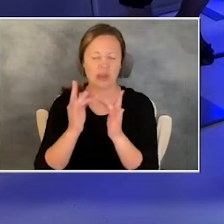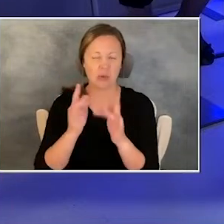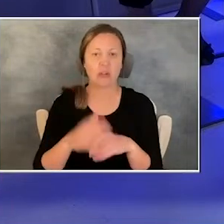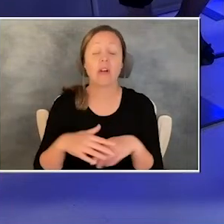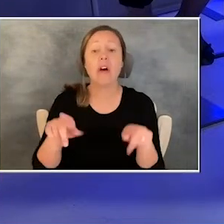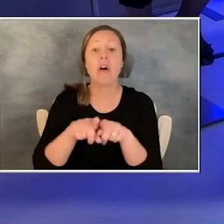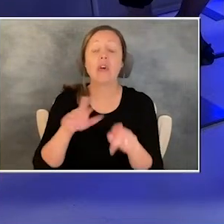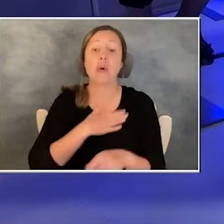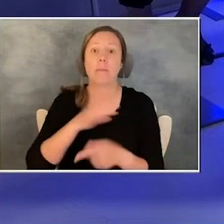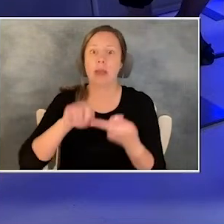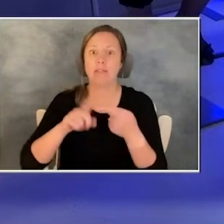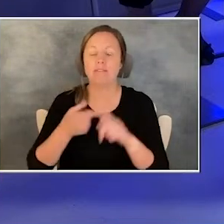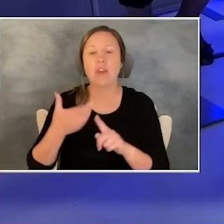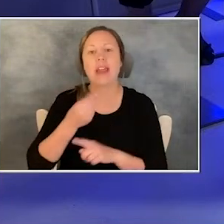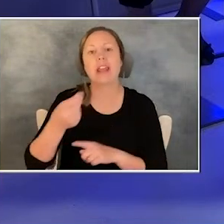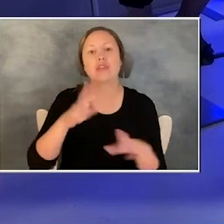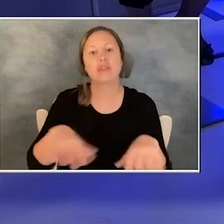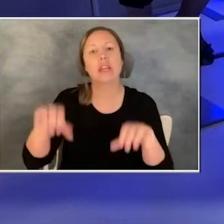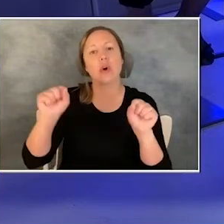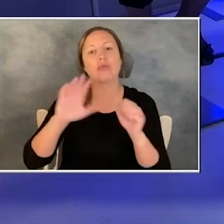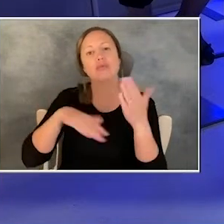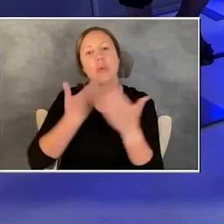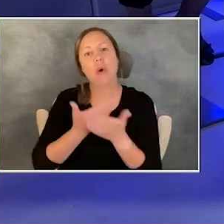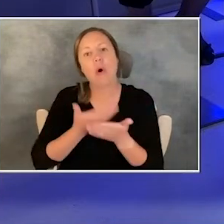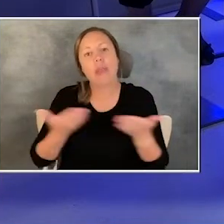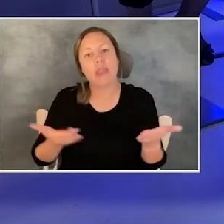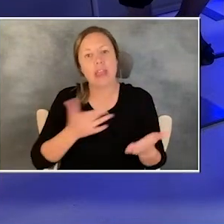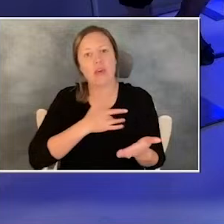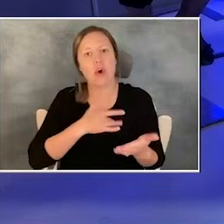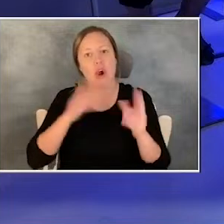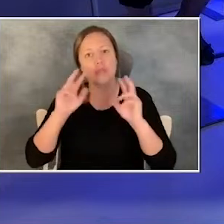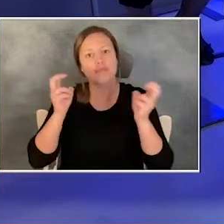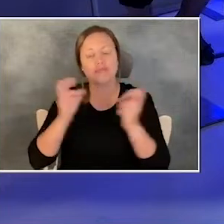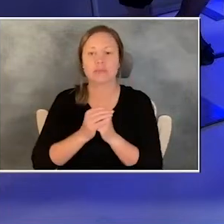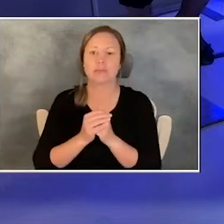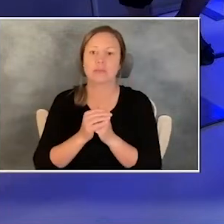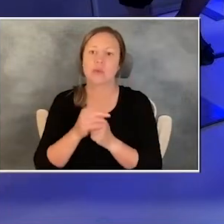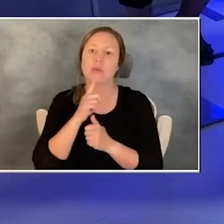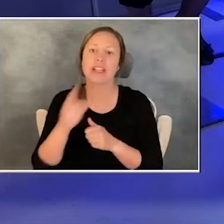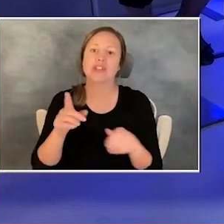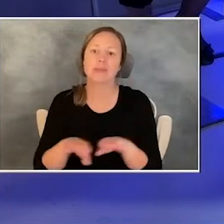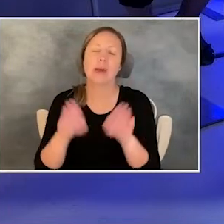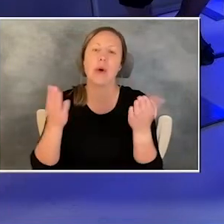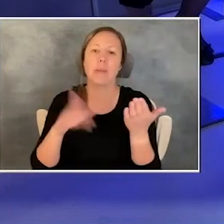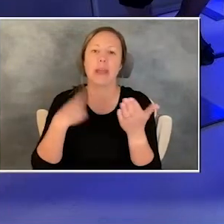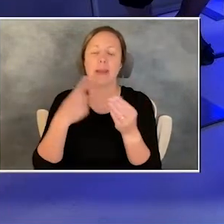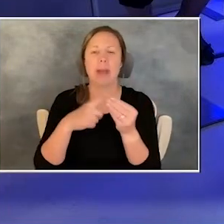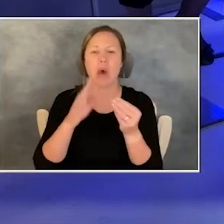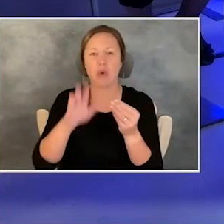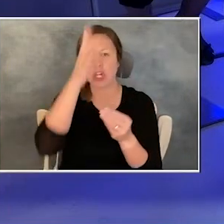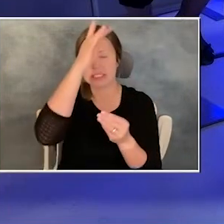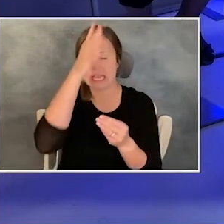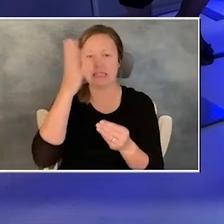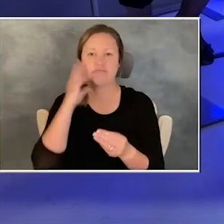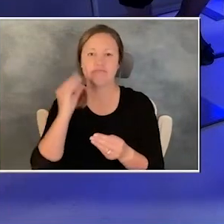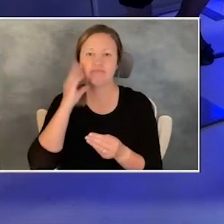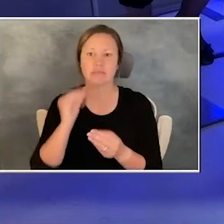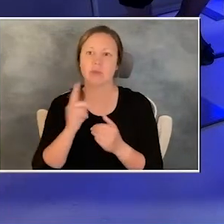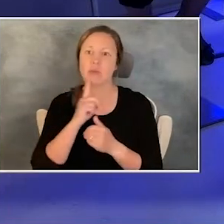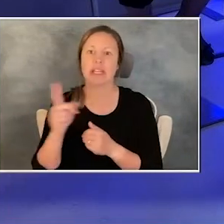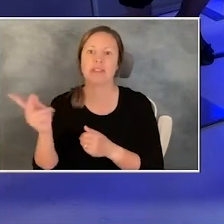very, very open about her dad's Alzheimer's disease. So glad to have you with us. I want to hold your hand. I know, that's okay. We can do that. Let's just touch and get our energy